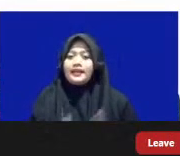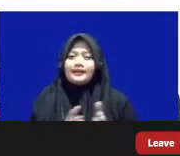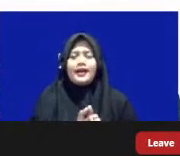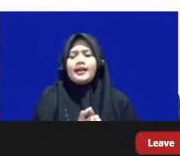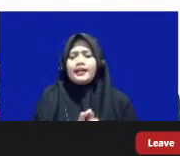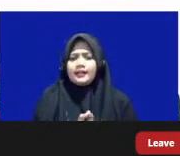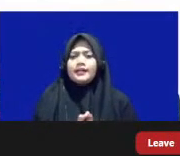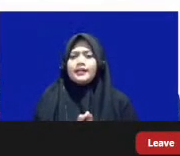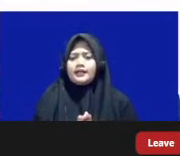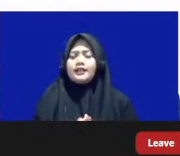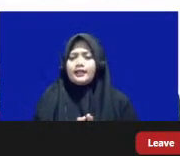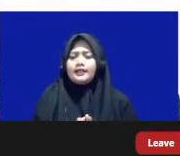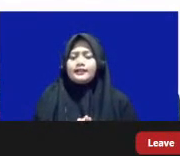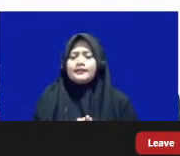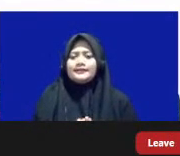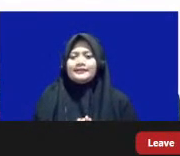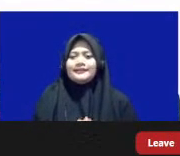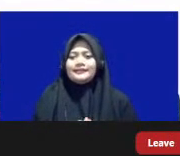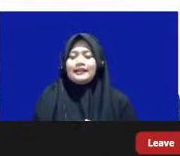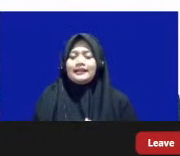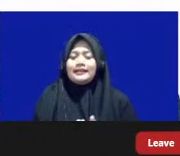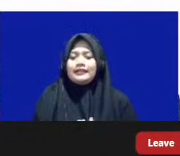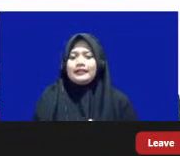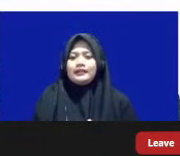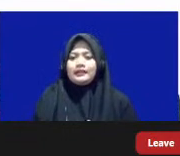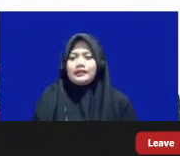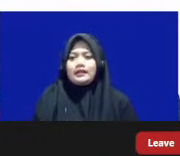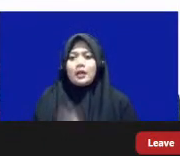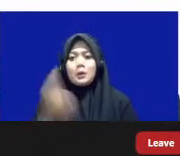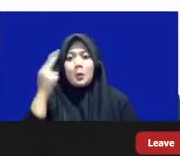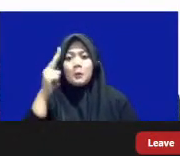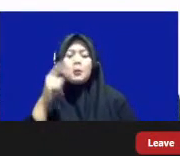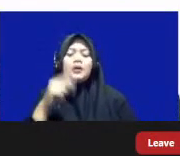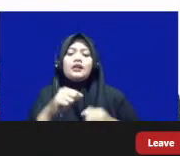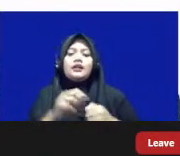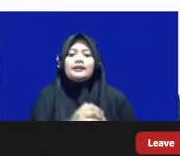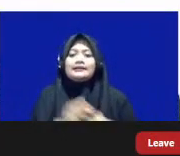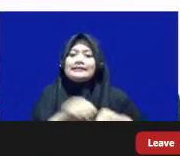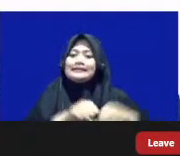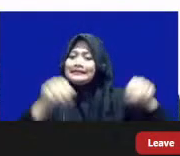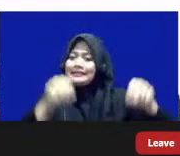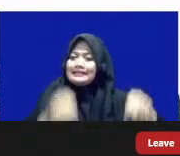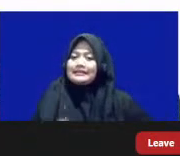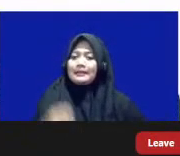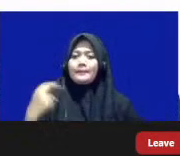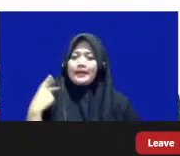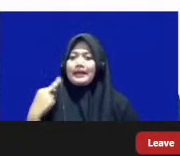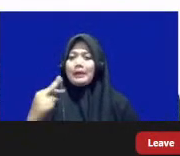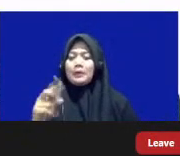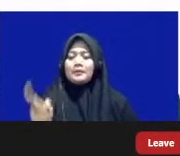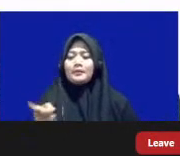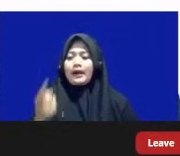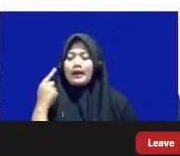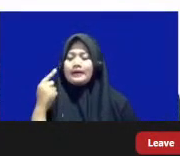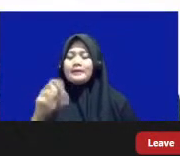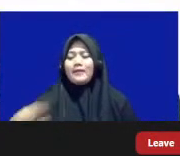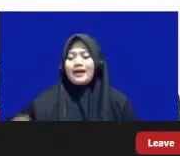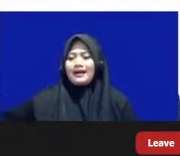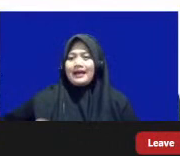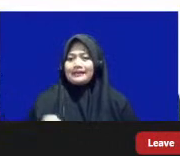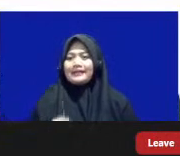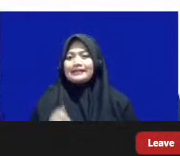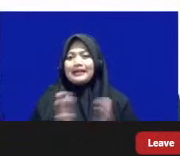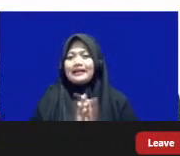of Bangladesh government, like Union Disaster Management Committee and other volunteers associations, there is a provision